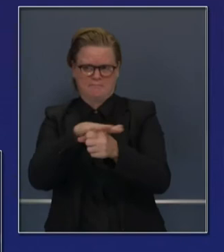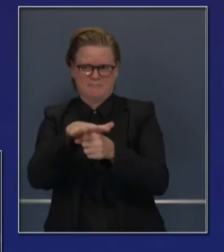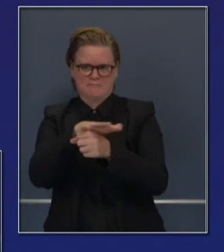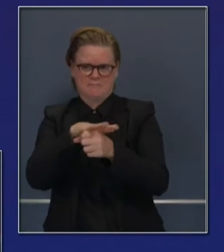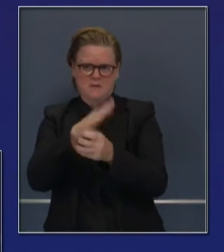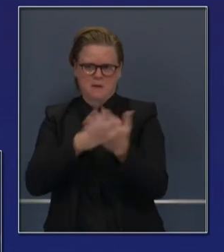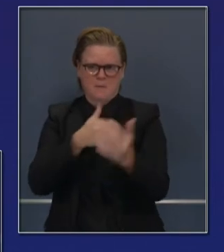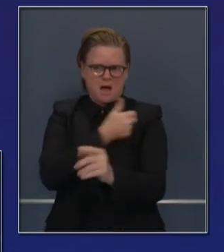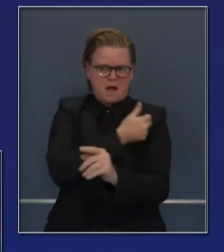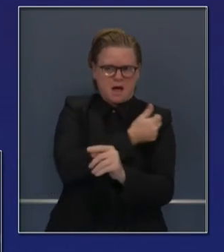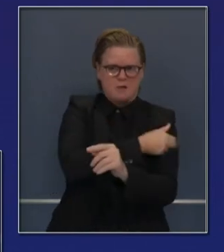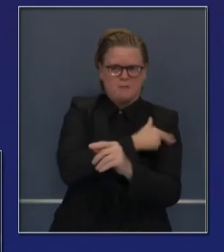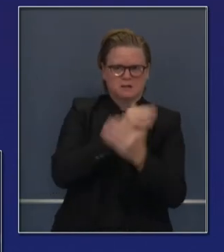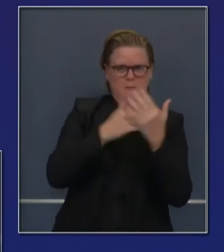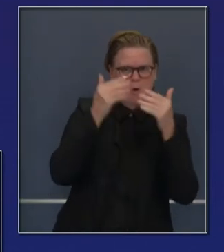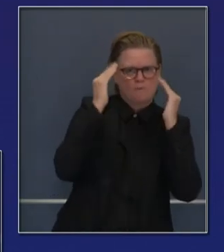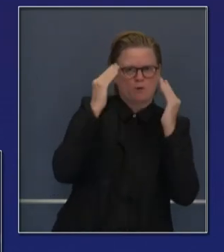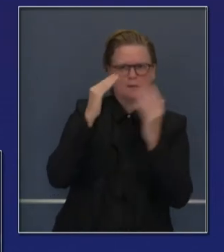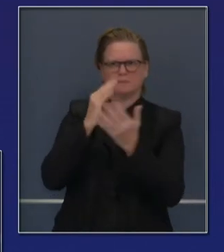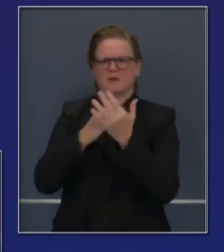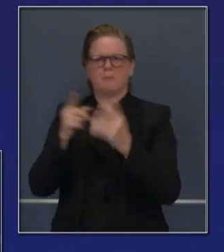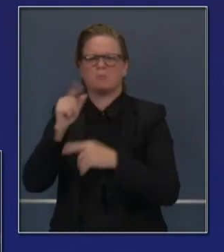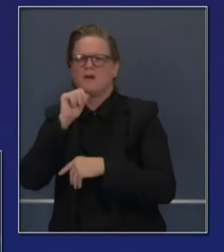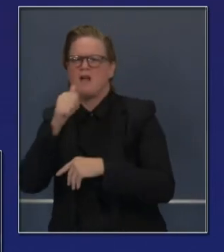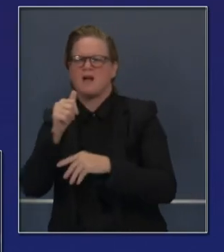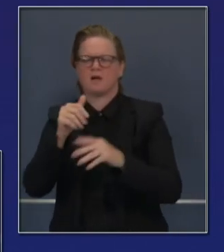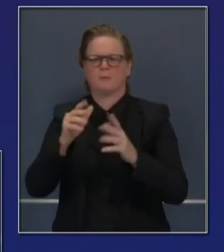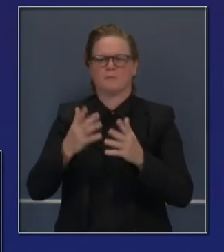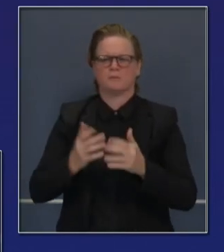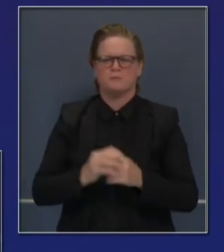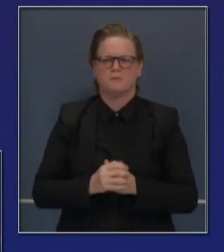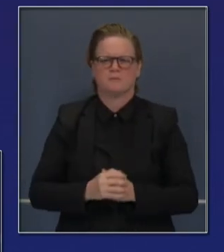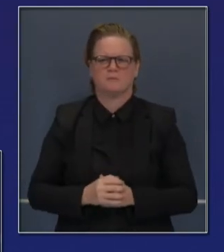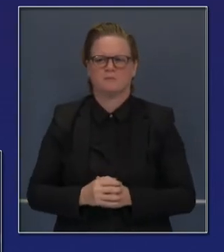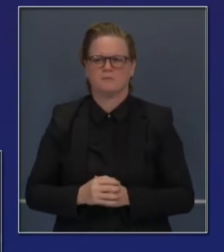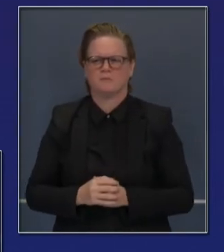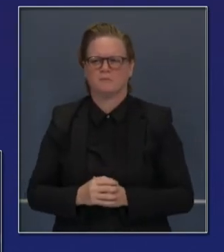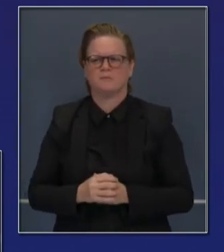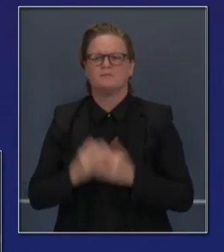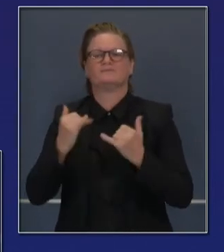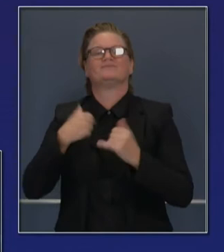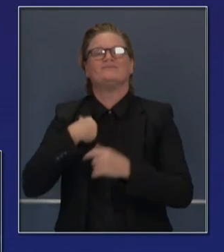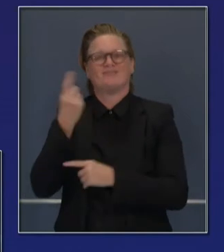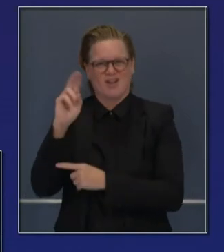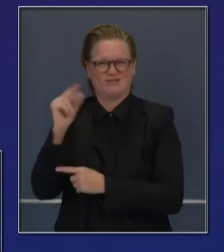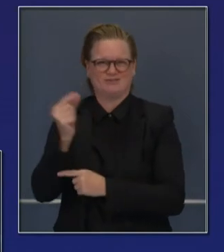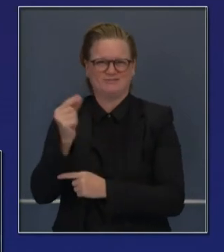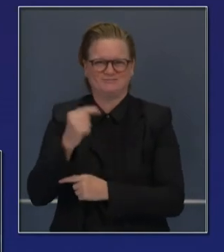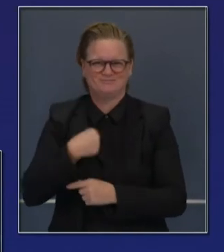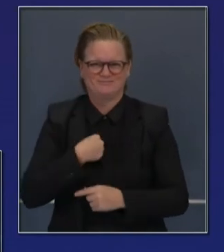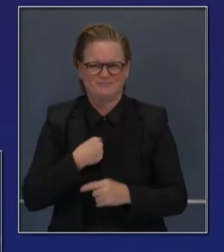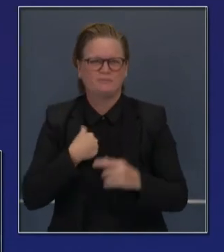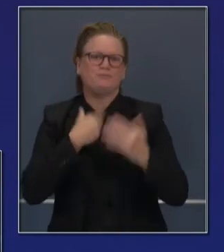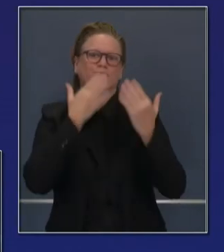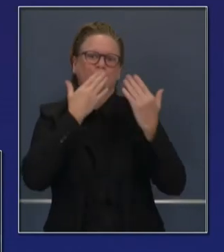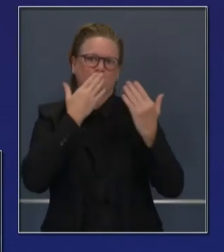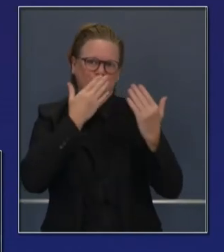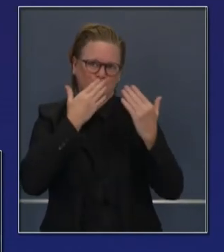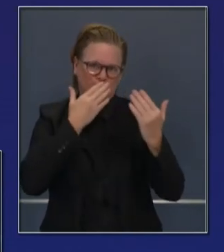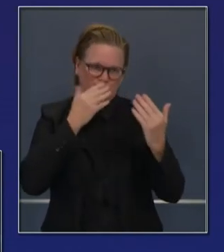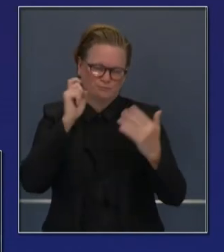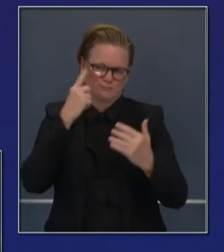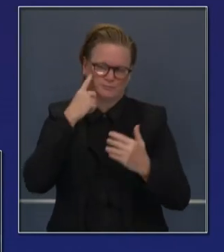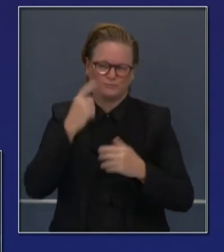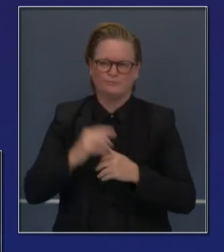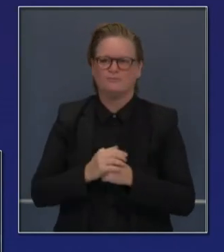even sooner than that. Yeah, thank you. And thanks for really excellent questions. I'll tell you that it's important, and the governor's used it a